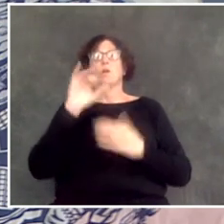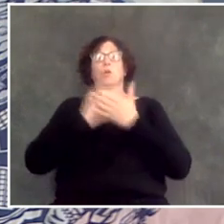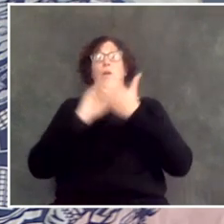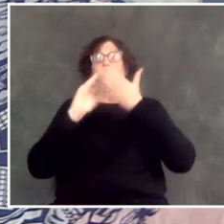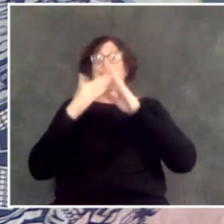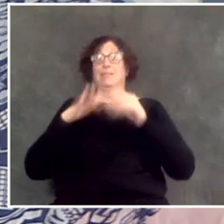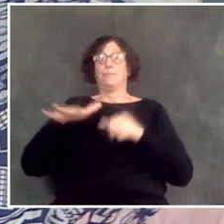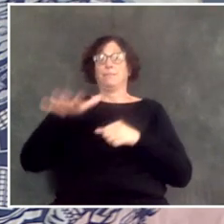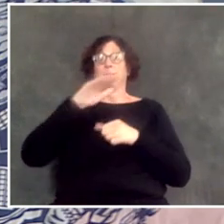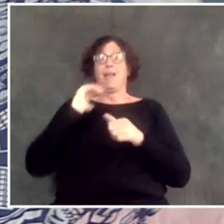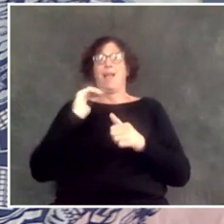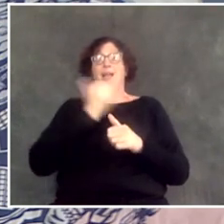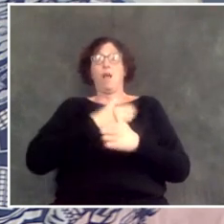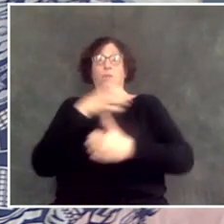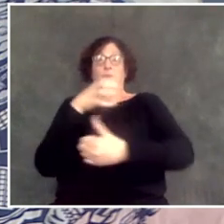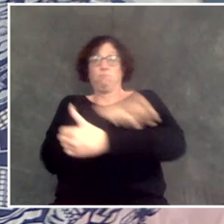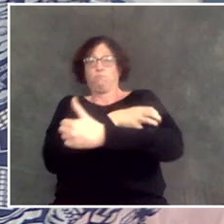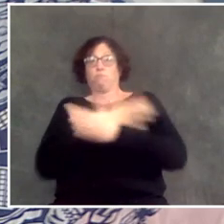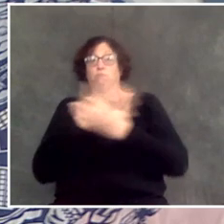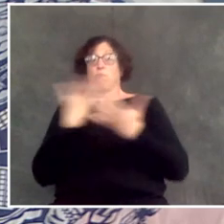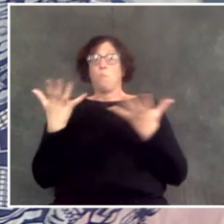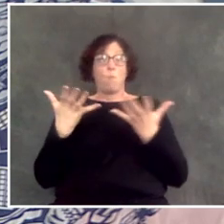state to suspend.